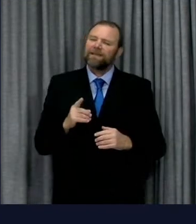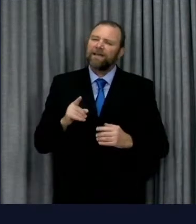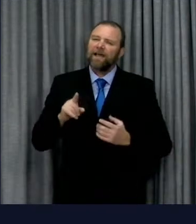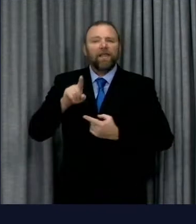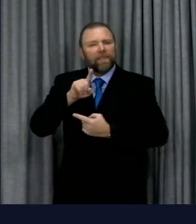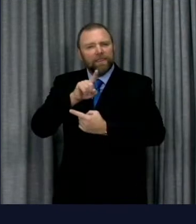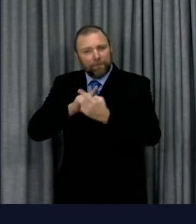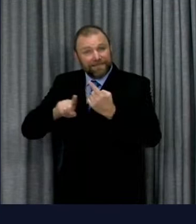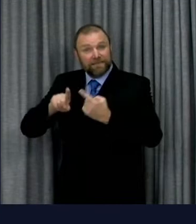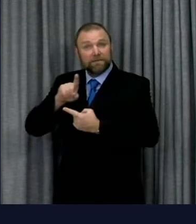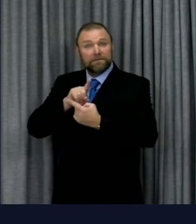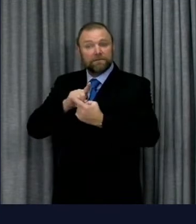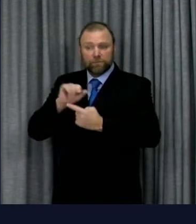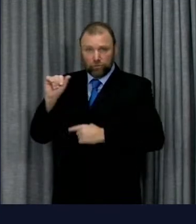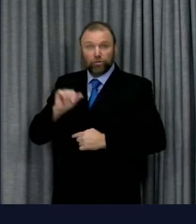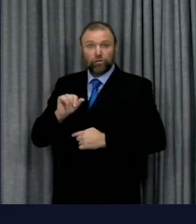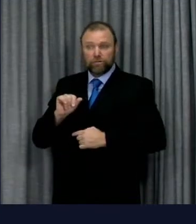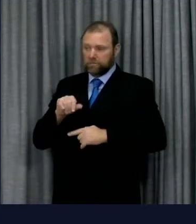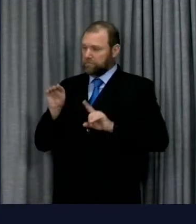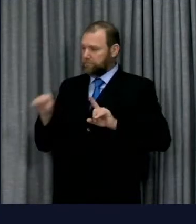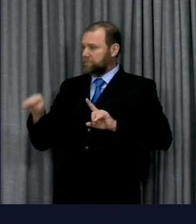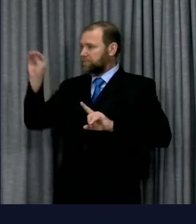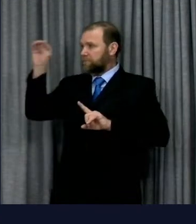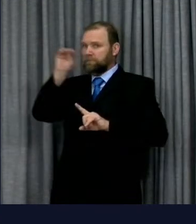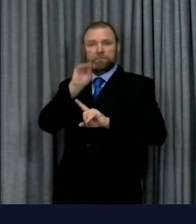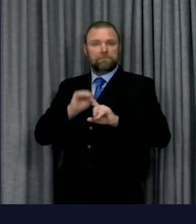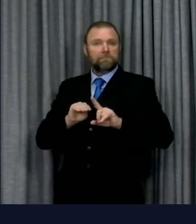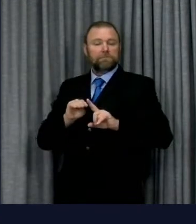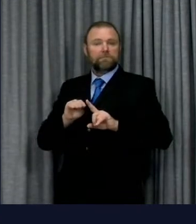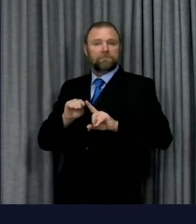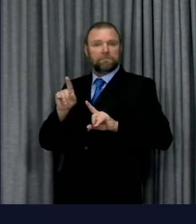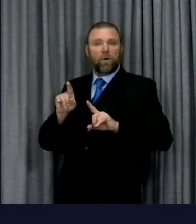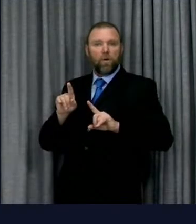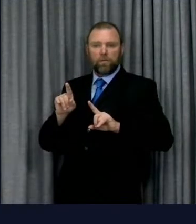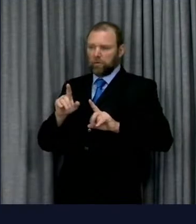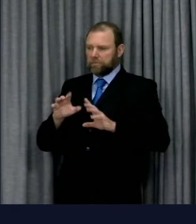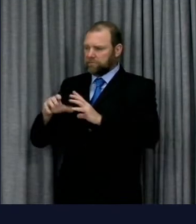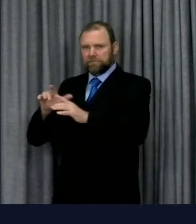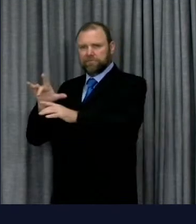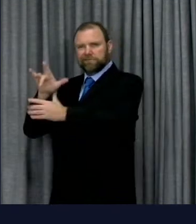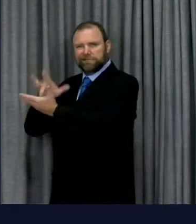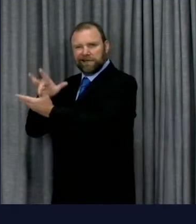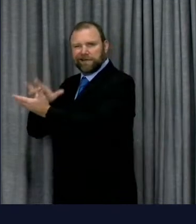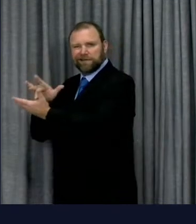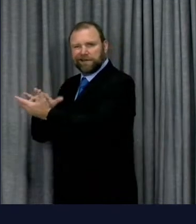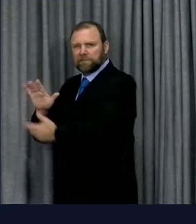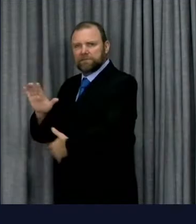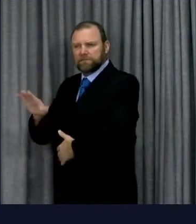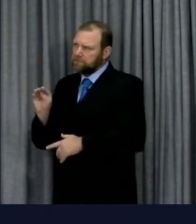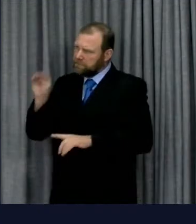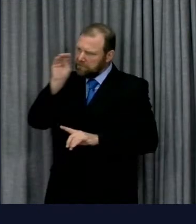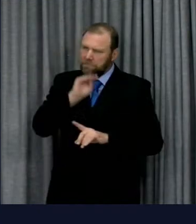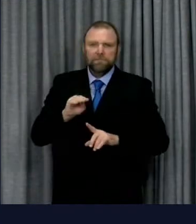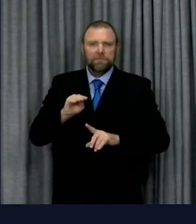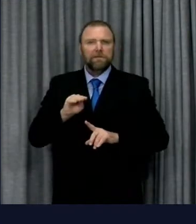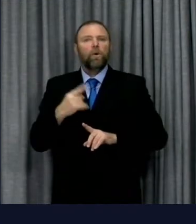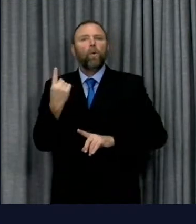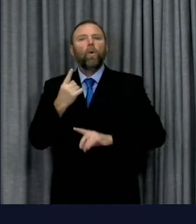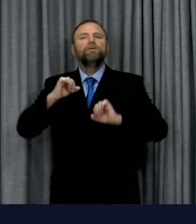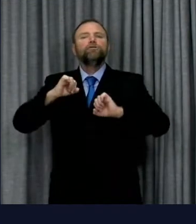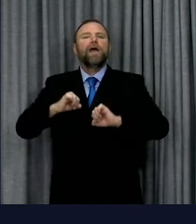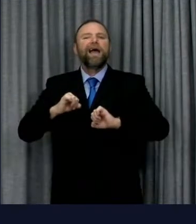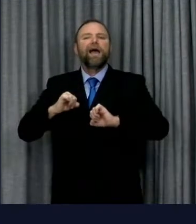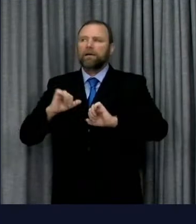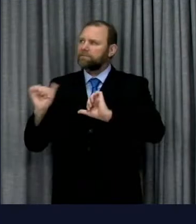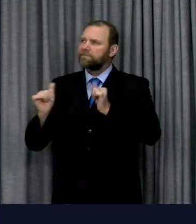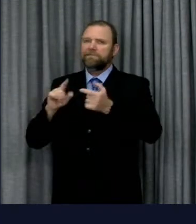meetings will circulate around the United Kingdom. They'll be chaired by a minister in the nation where the meeting is being held. So instead